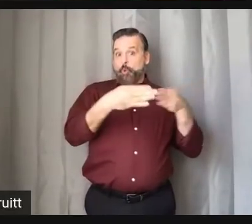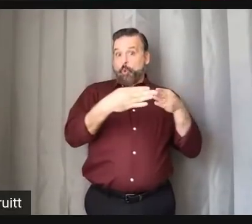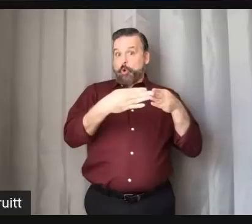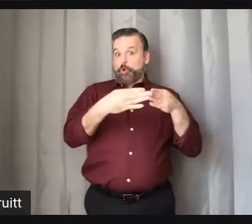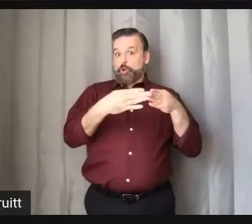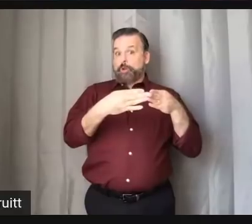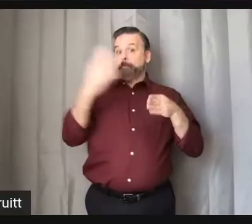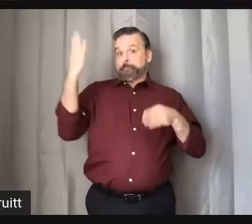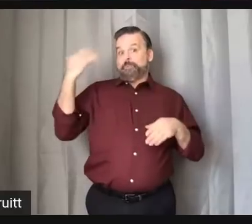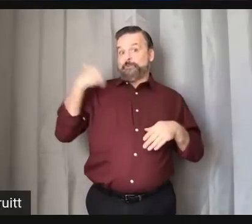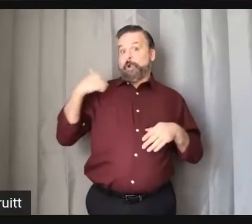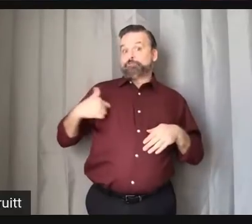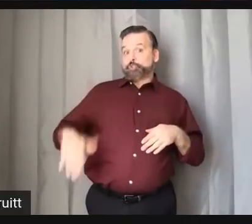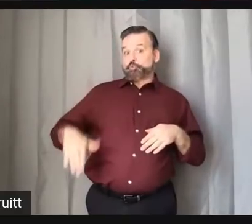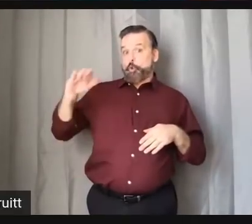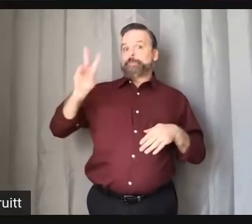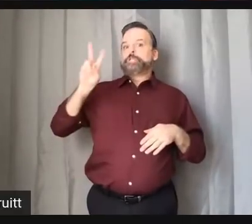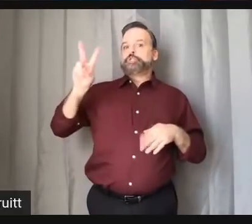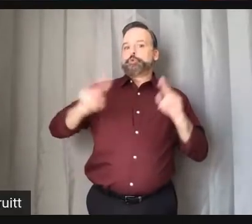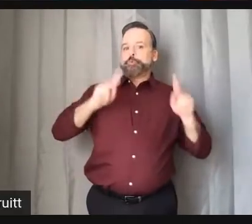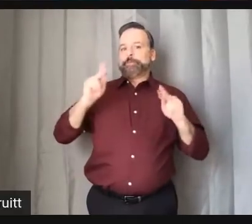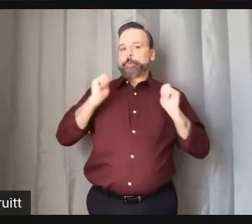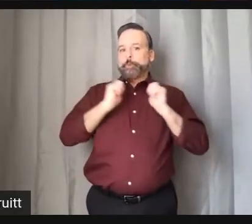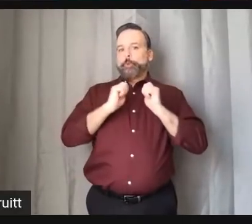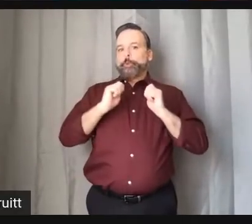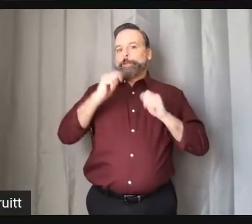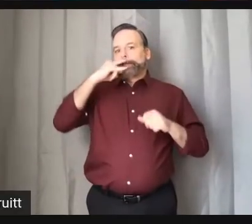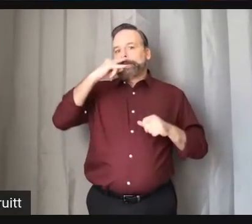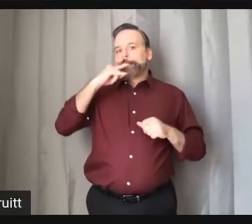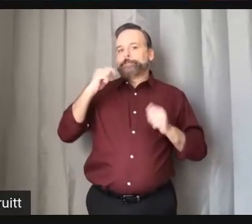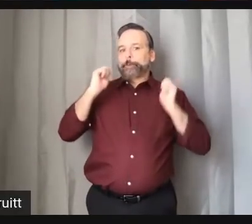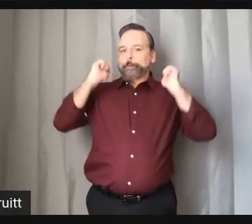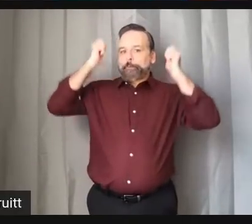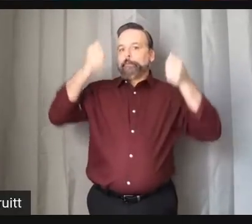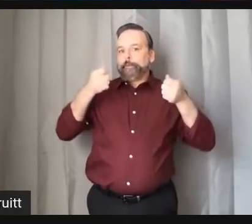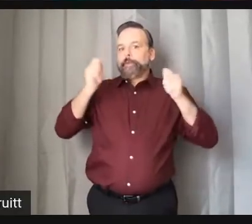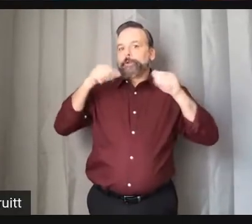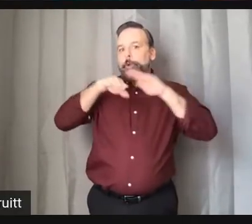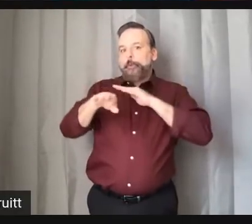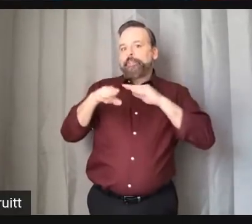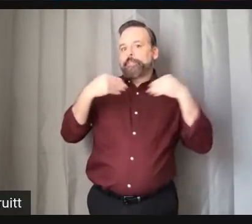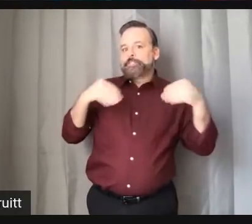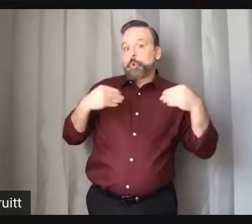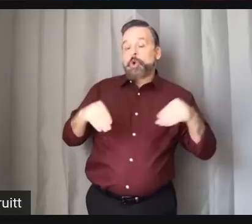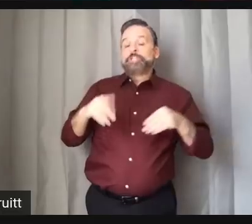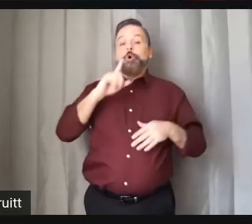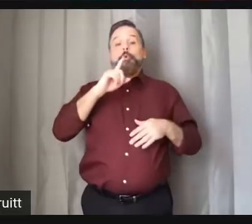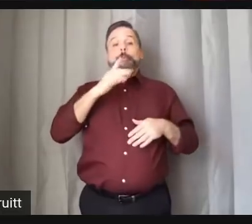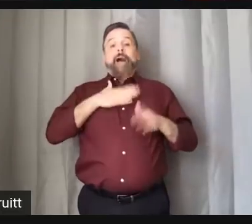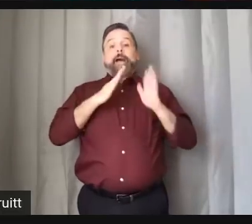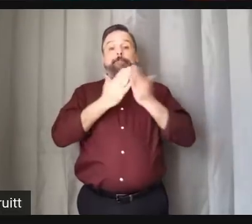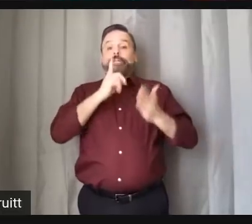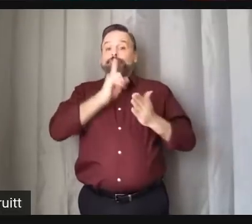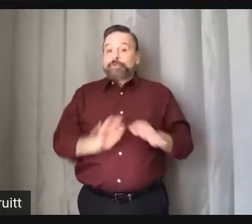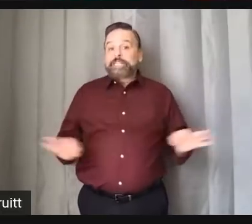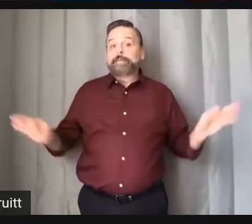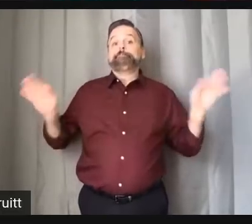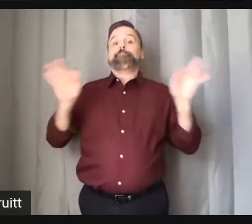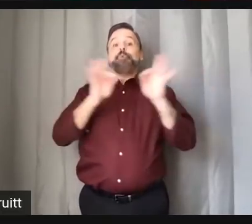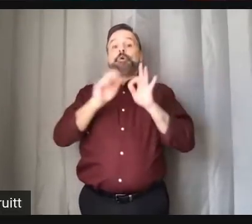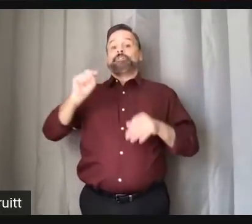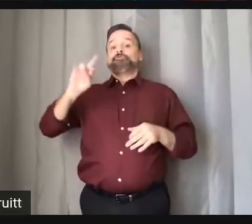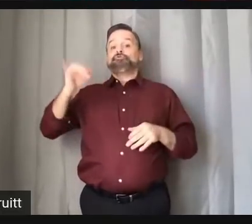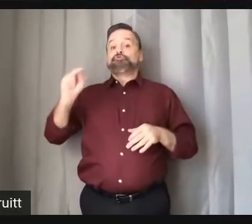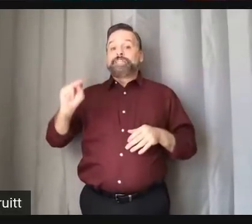was very important for me on the cover and in the book for Tristan to be wearing a hoodie. Like that was his thing. That was his source